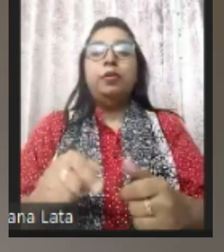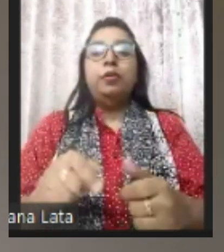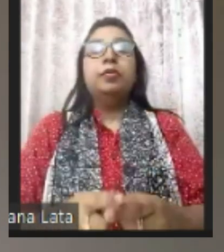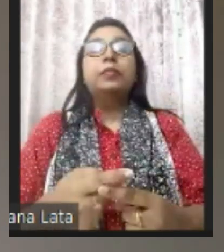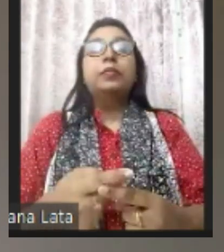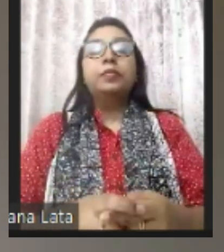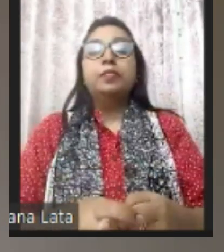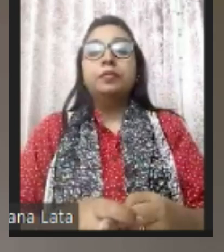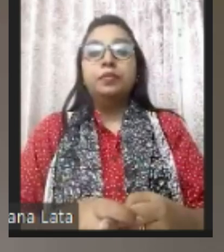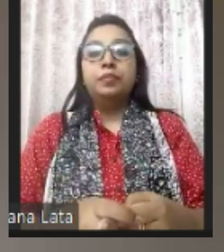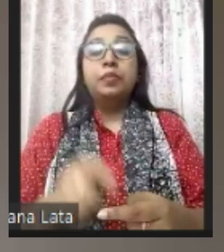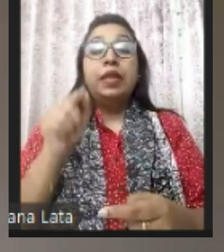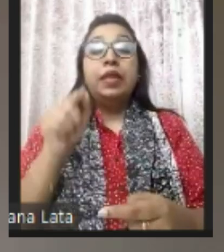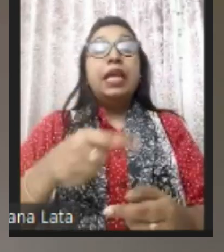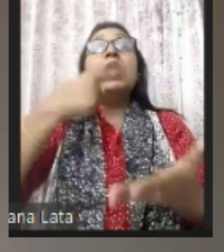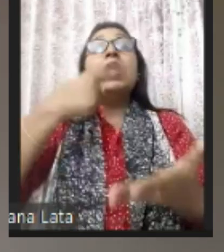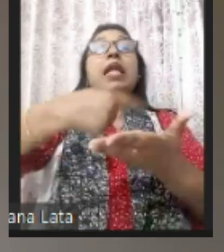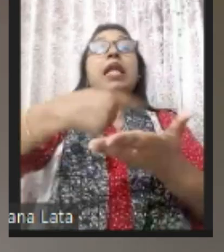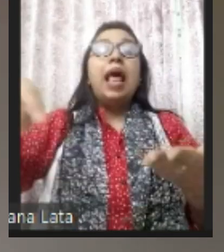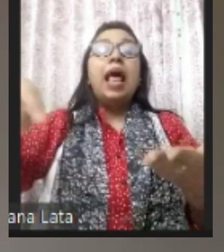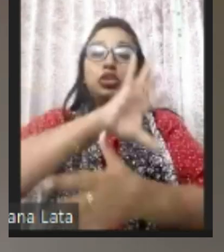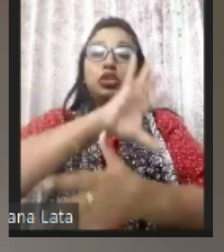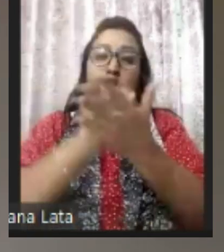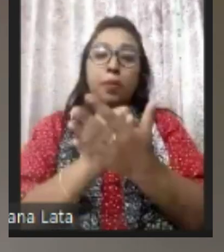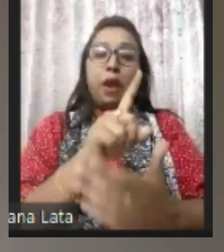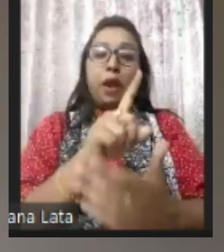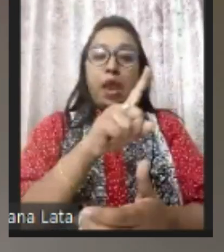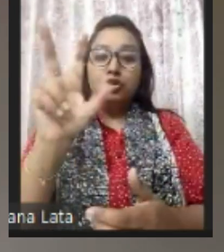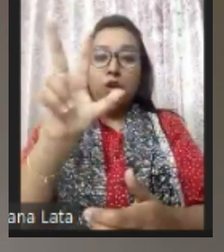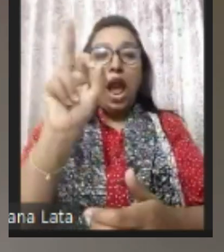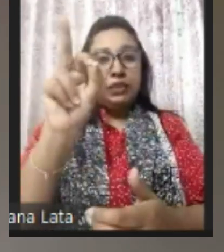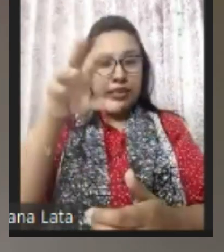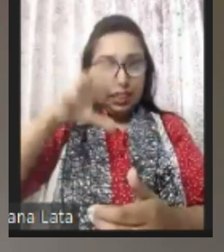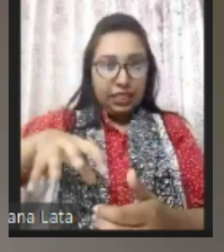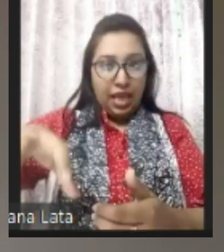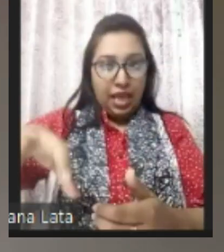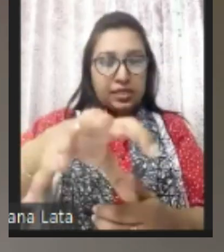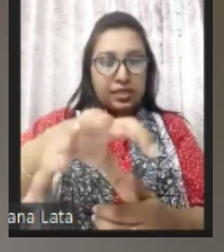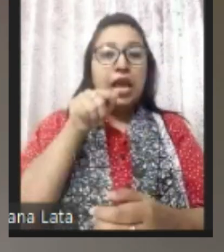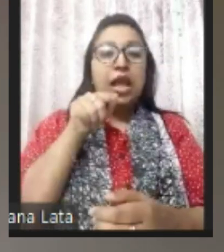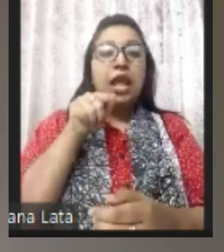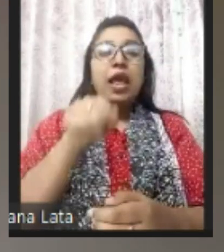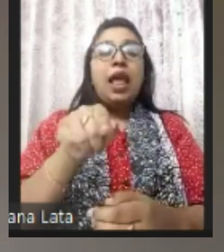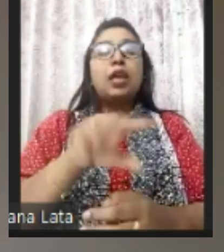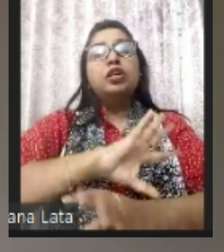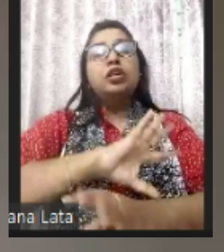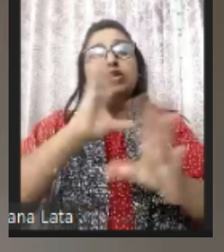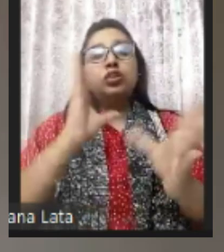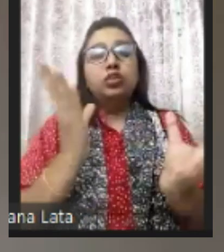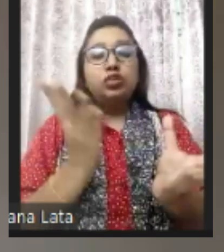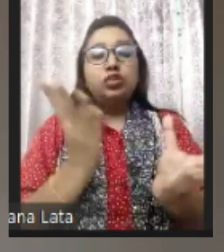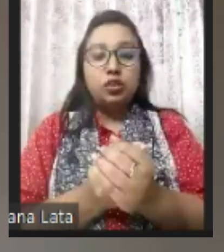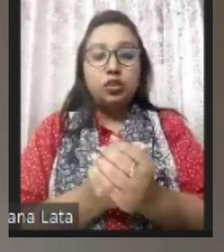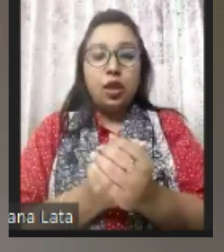over 180 countries. There are a number of different obligations involved, including